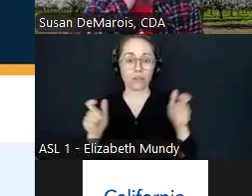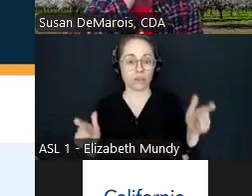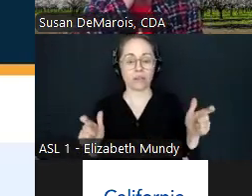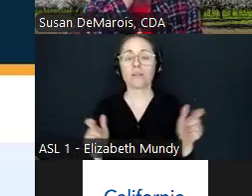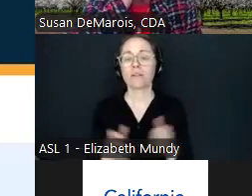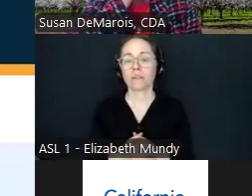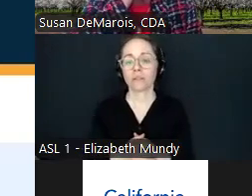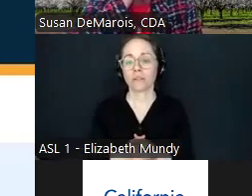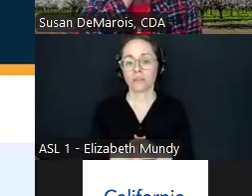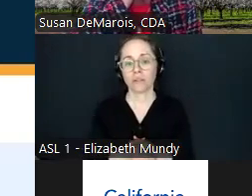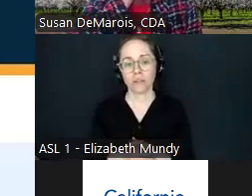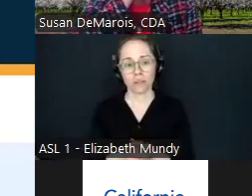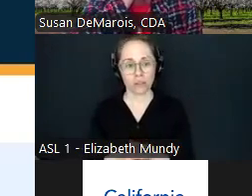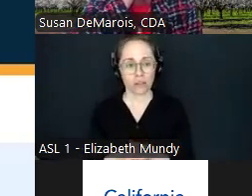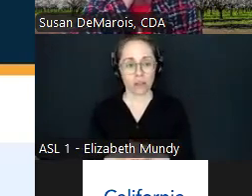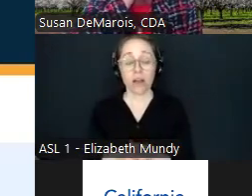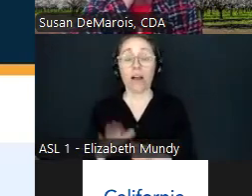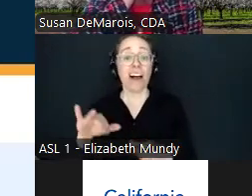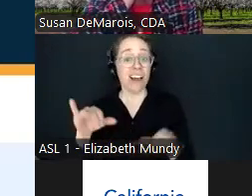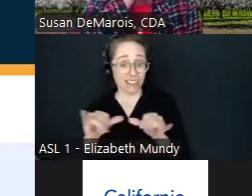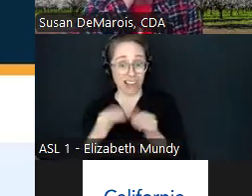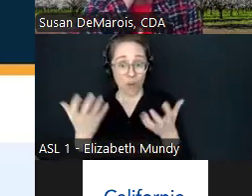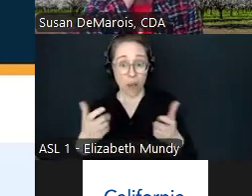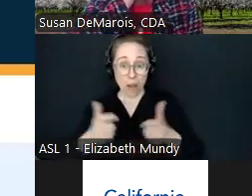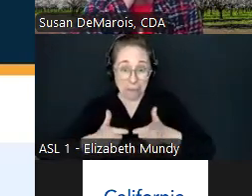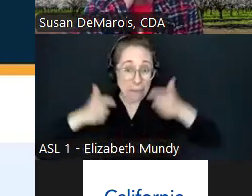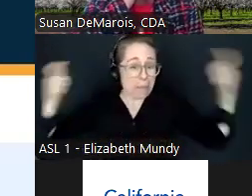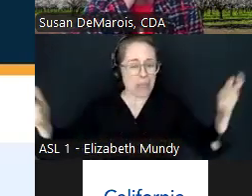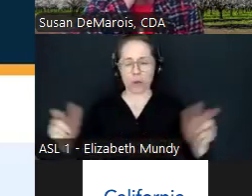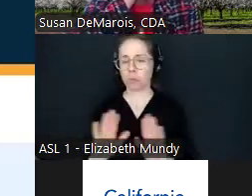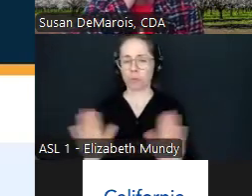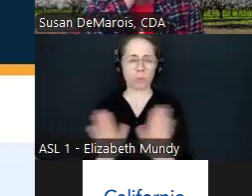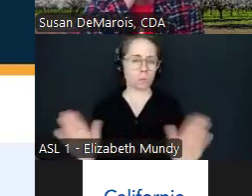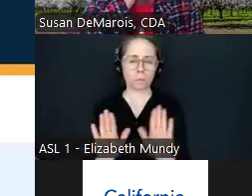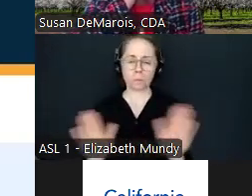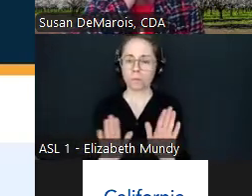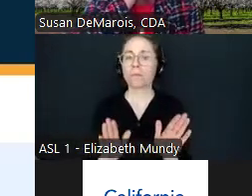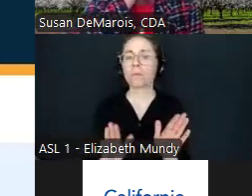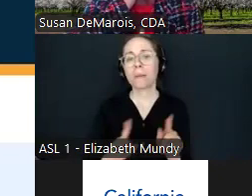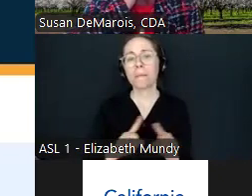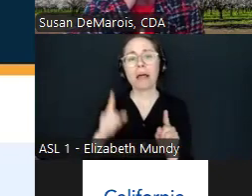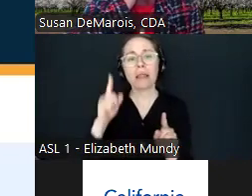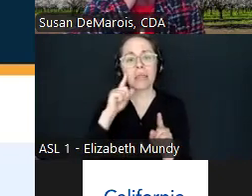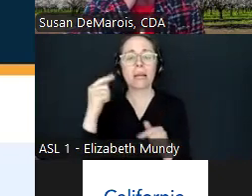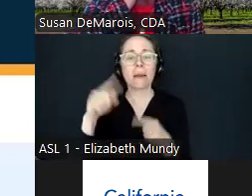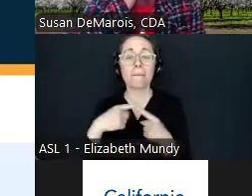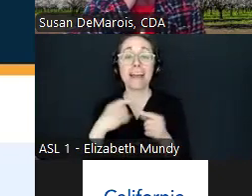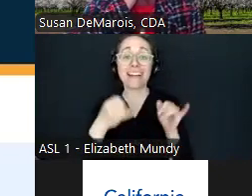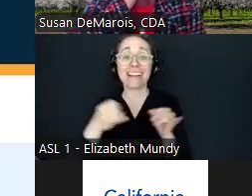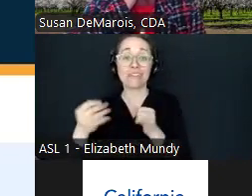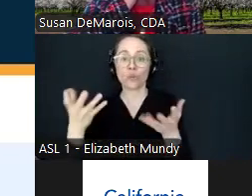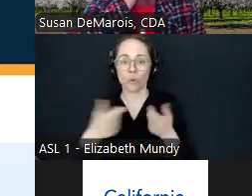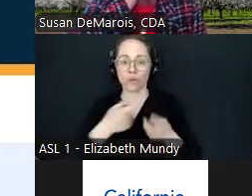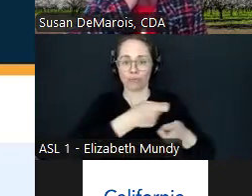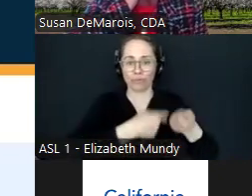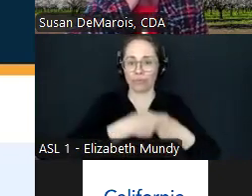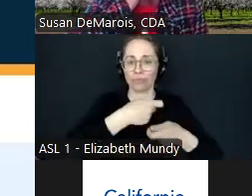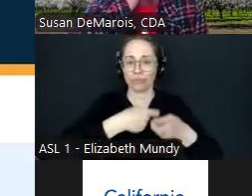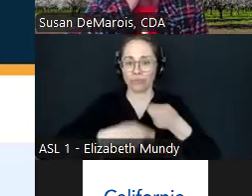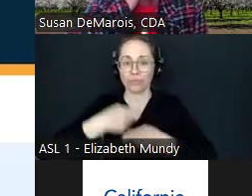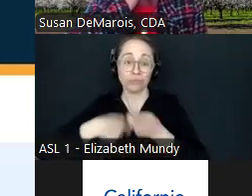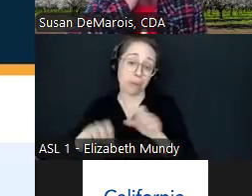the Impact Committee, but just be thinking of individuals that you would like to recommend. You don't have to